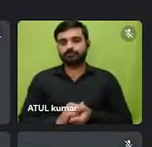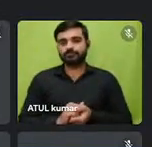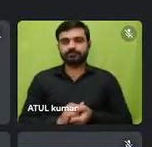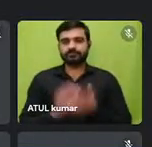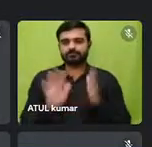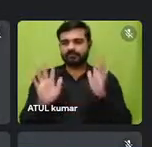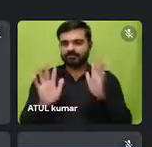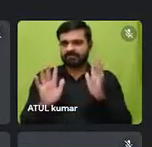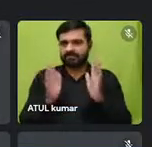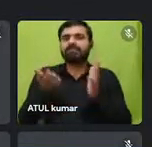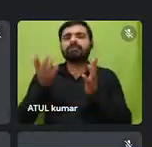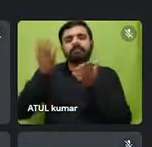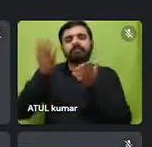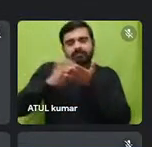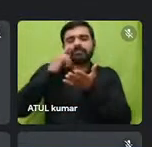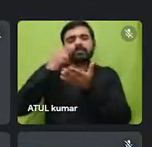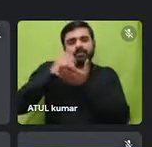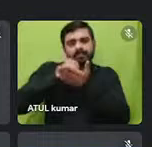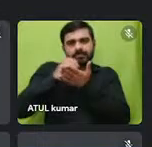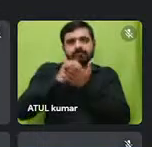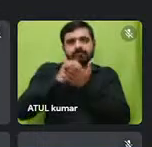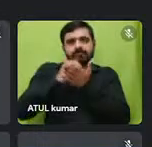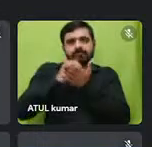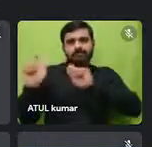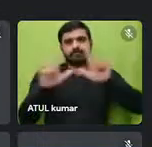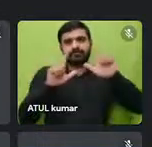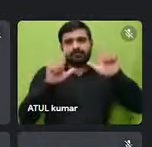Let's try one more time.